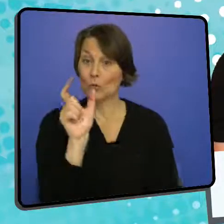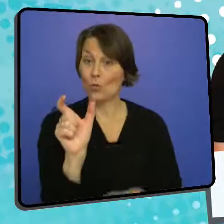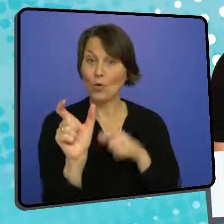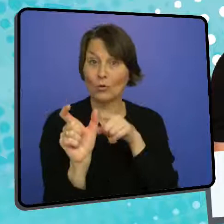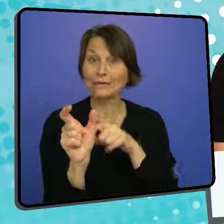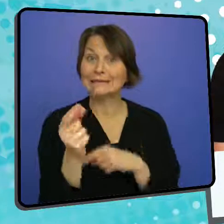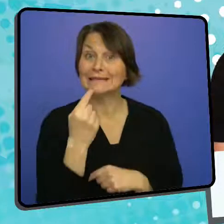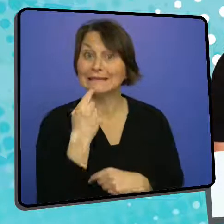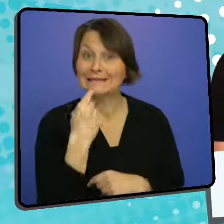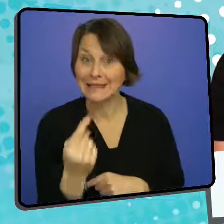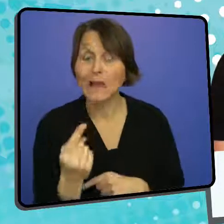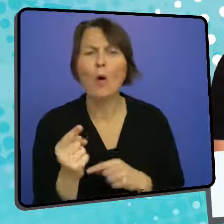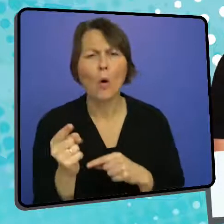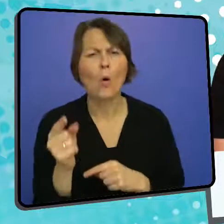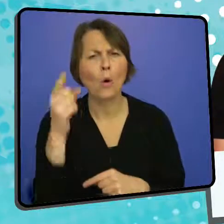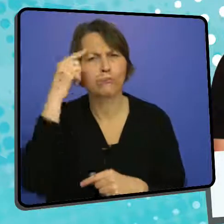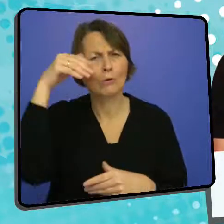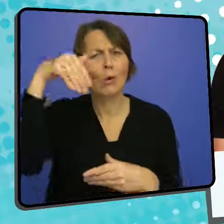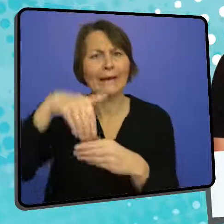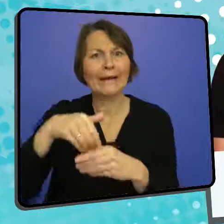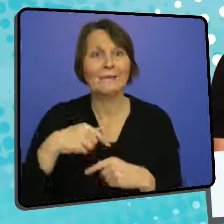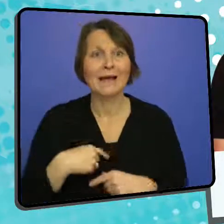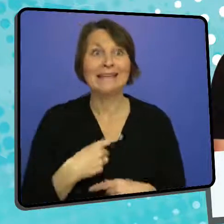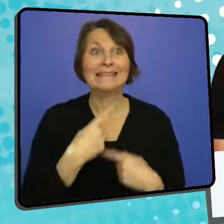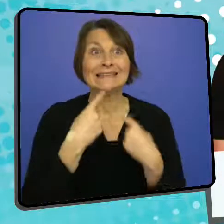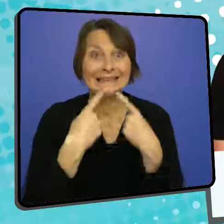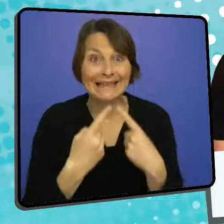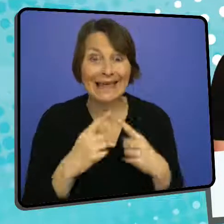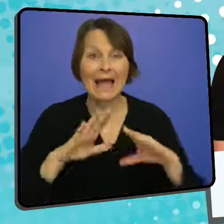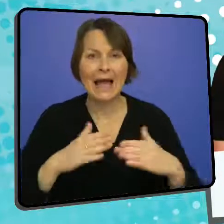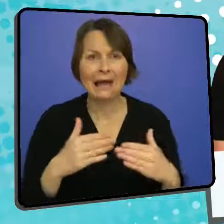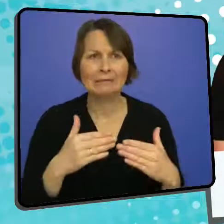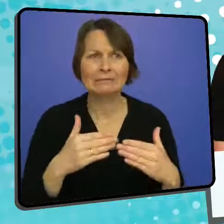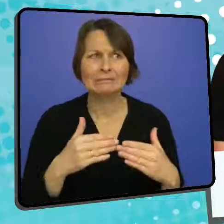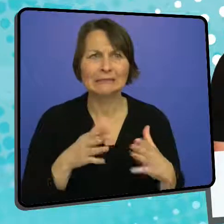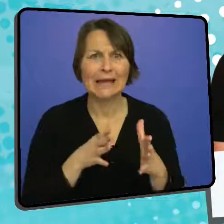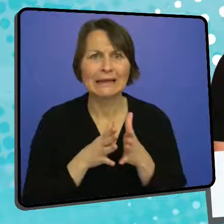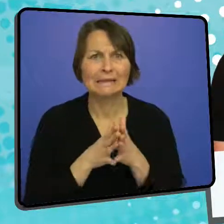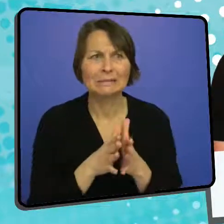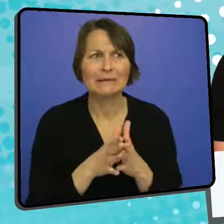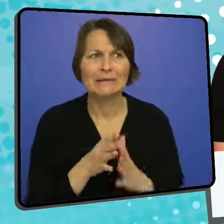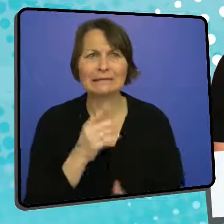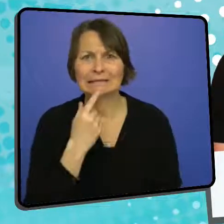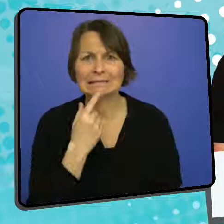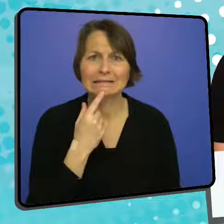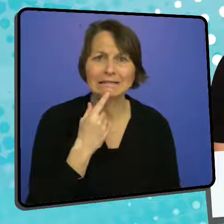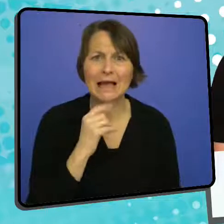explain it out loud, you're like, I don't know. I don't know what to say, sort of thing. So, yeah.